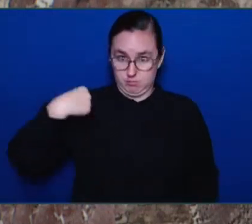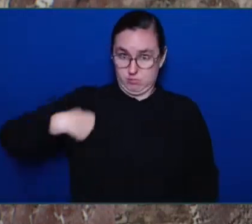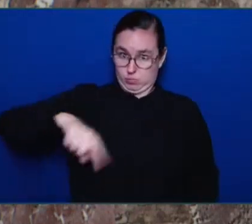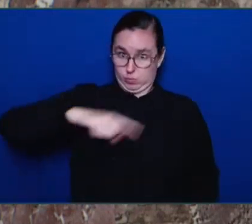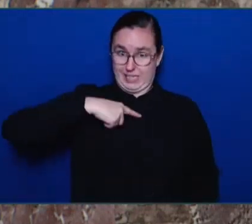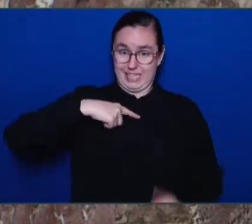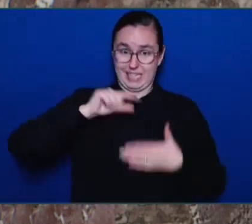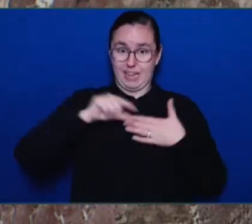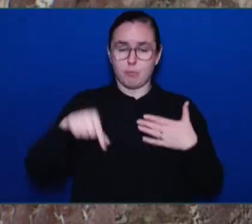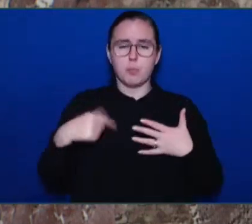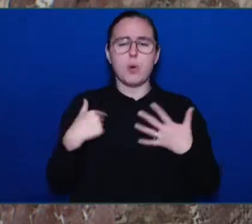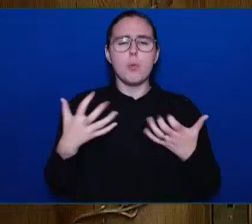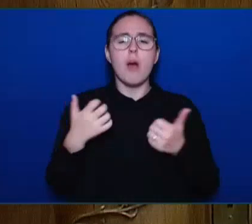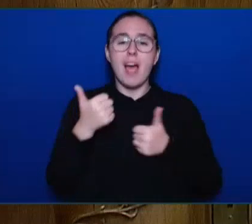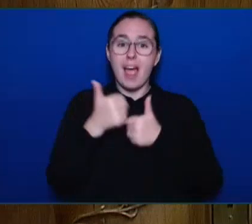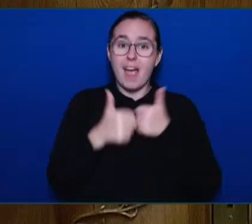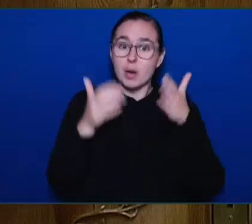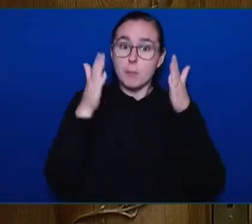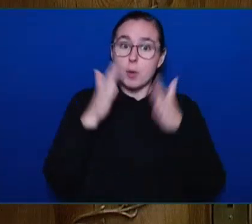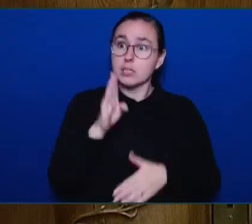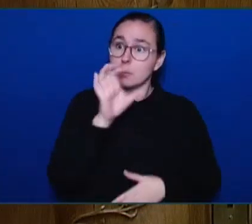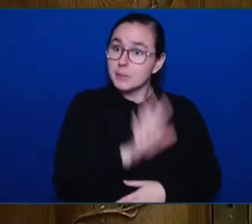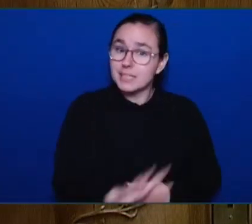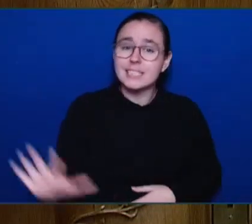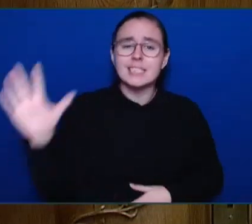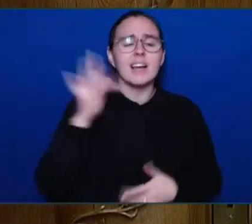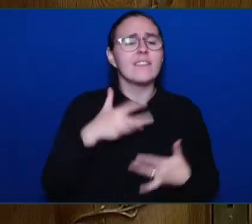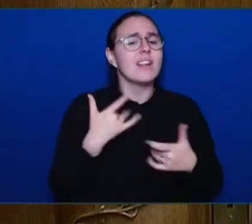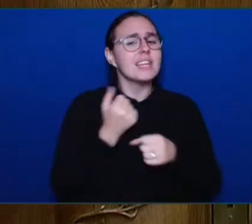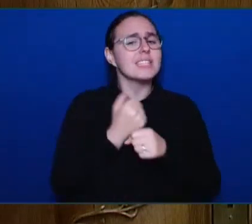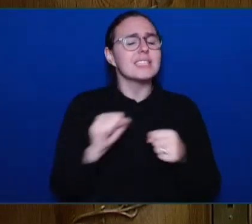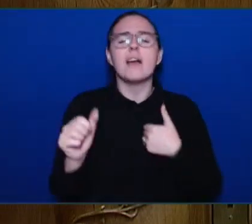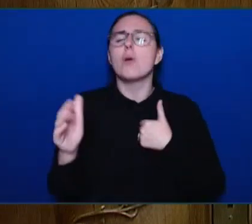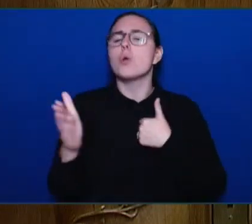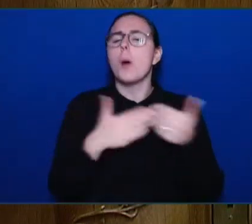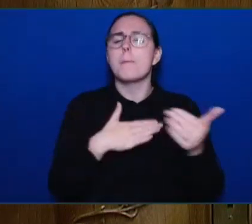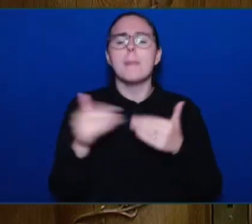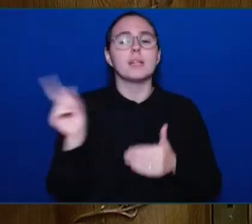province. Member for Surrey South. Thank you, Mr. Speaker.